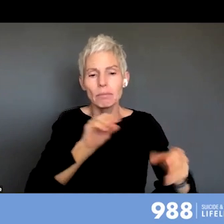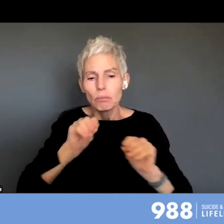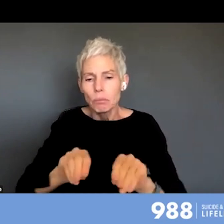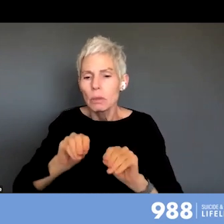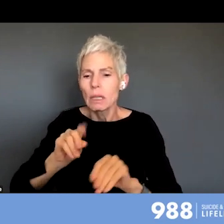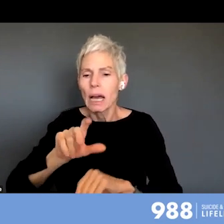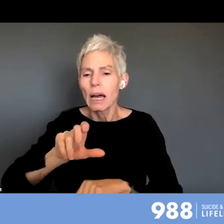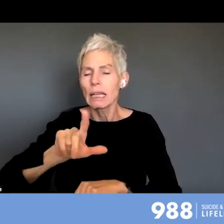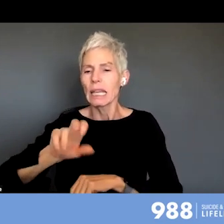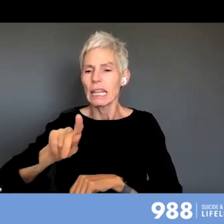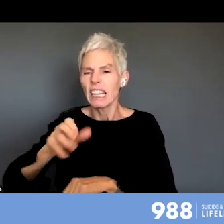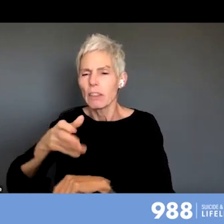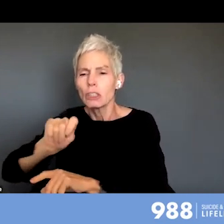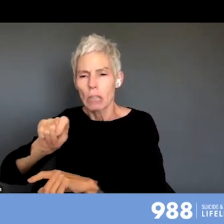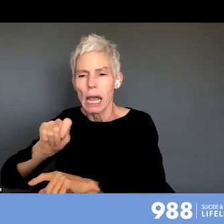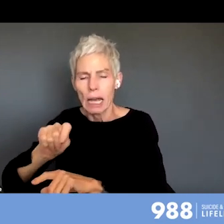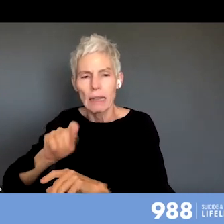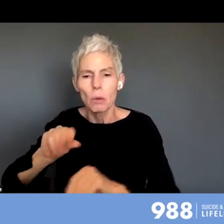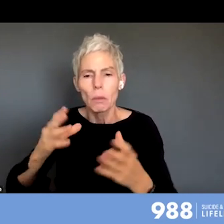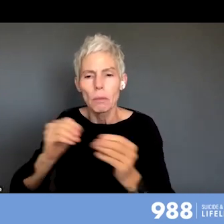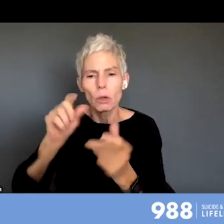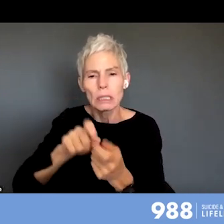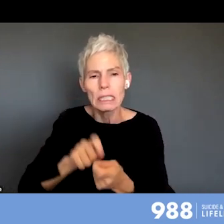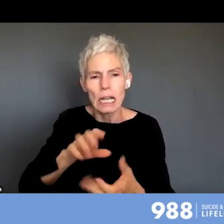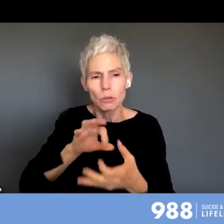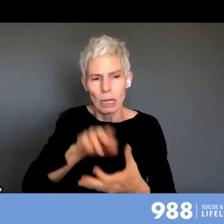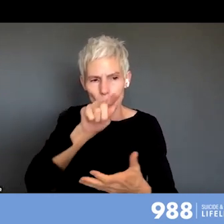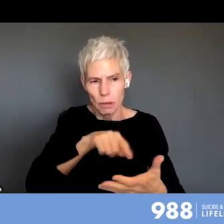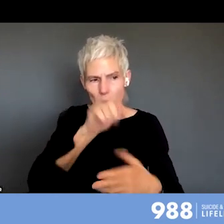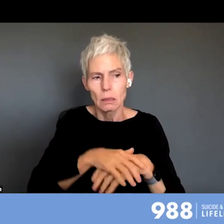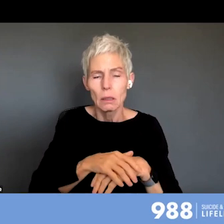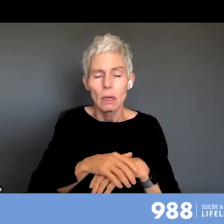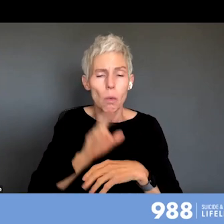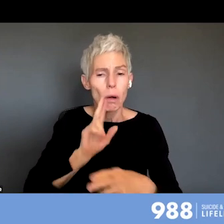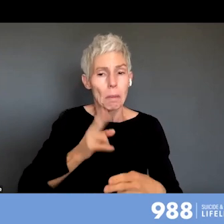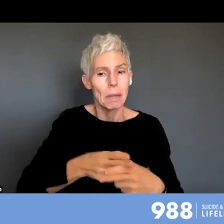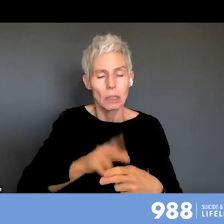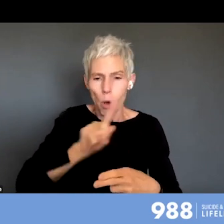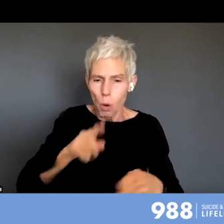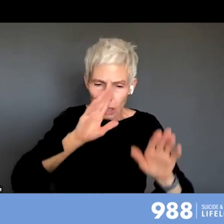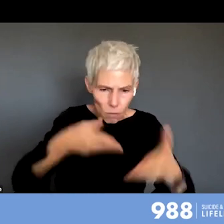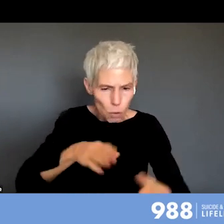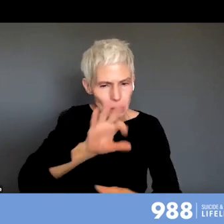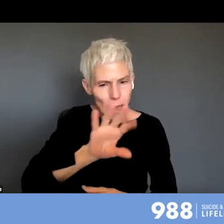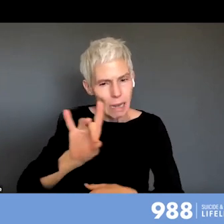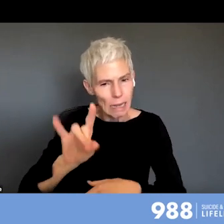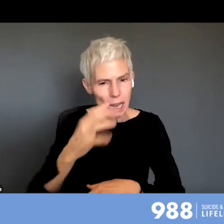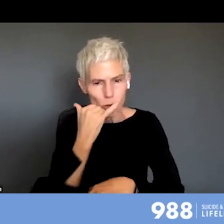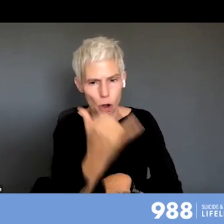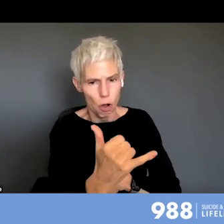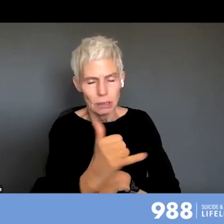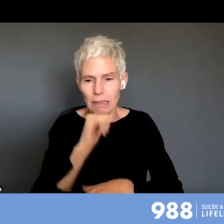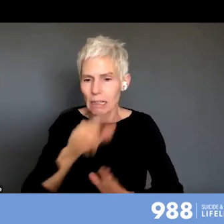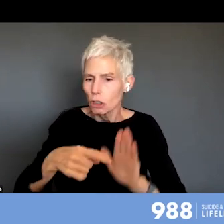that provides more details about these sources. One thing to point out is that this only focused on 90-day calls, and it's not a representation